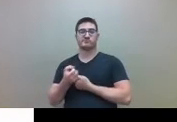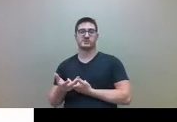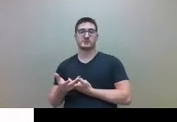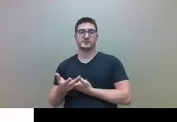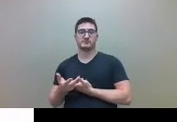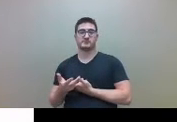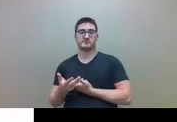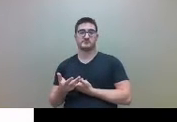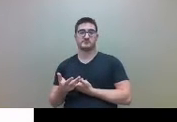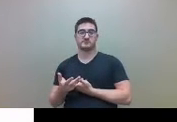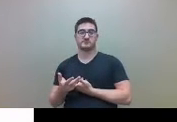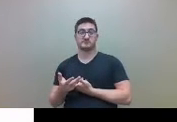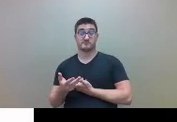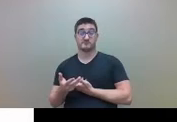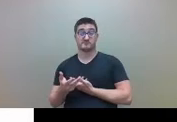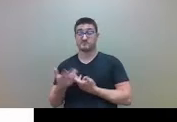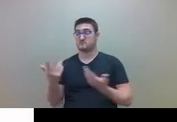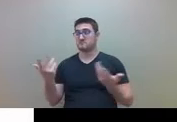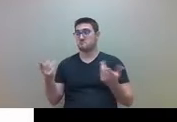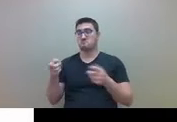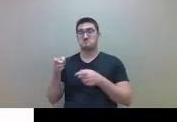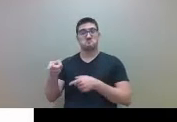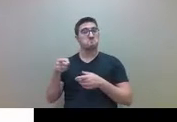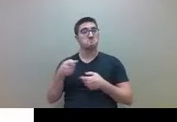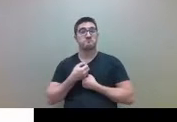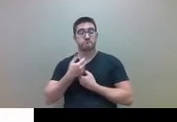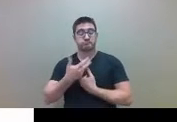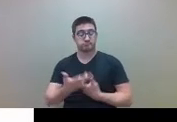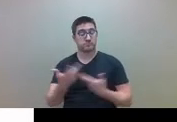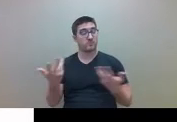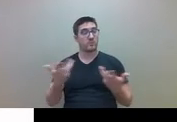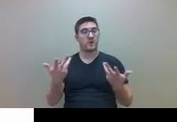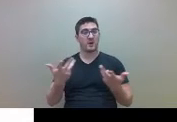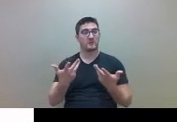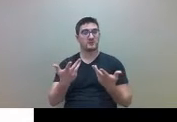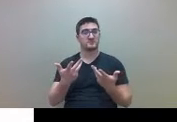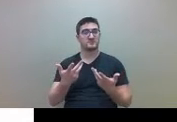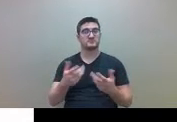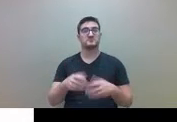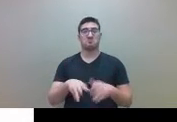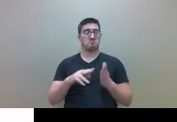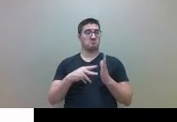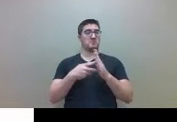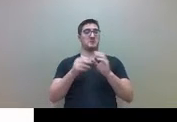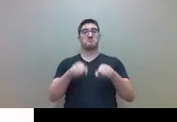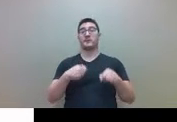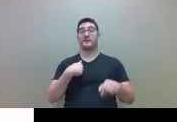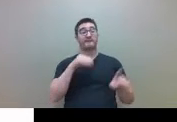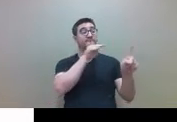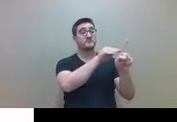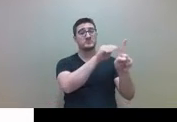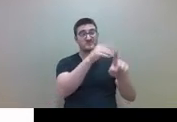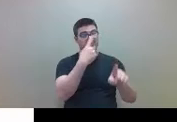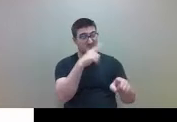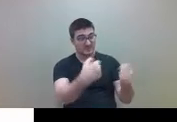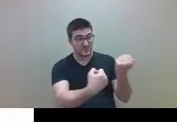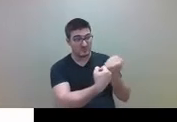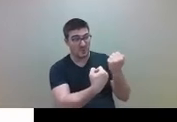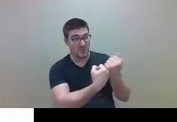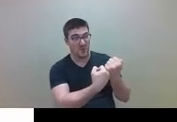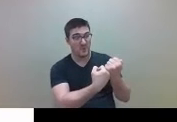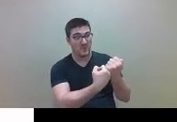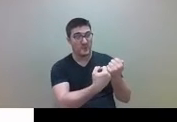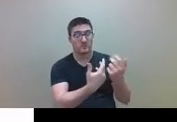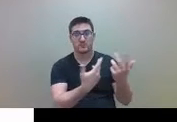enough, because it really does take a village. And it's difficult for people who are very private and they don't want to reach out for